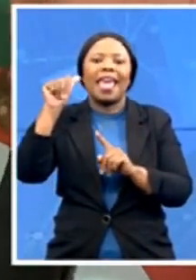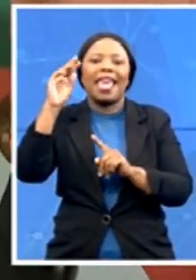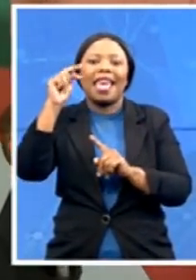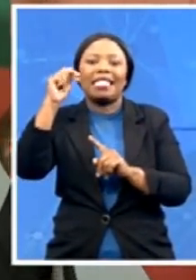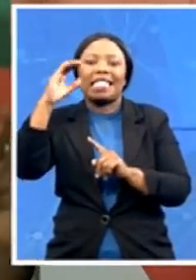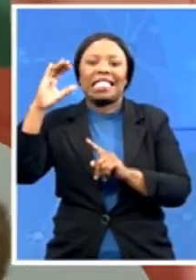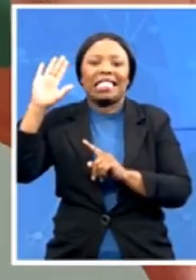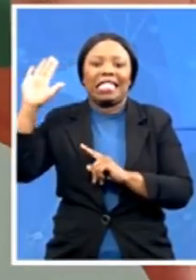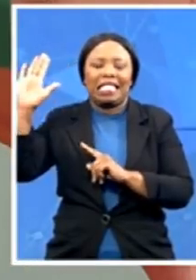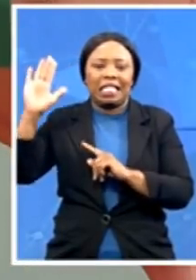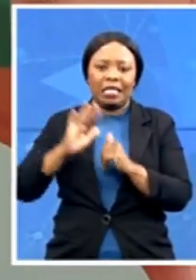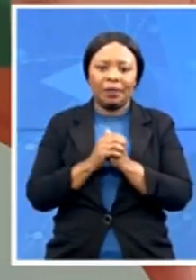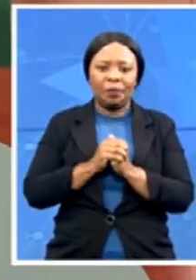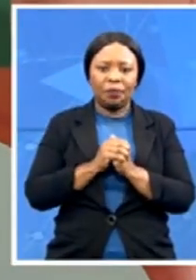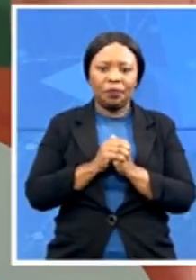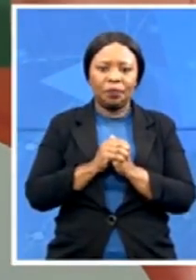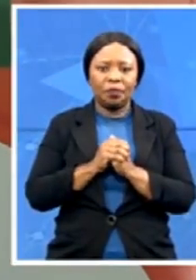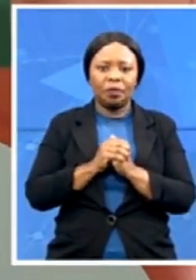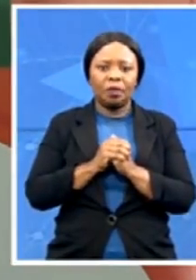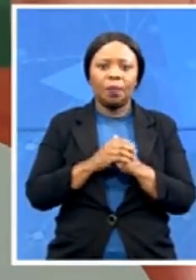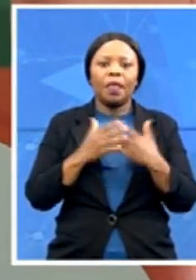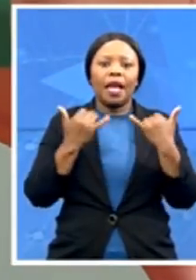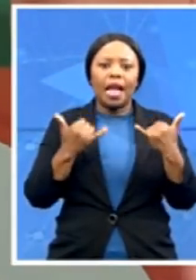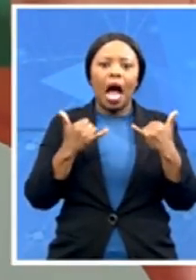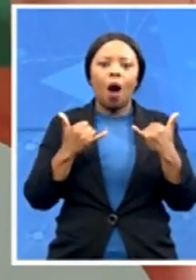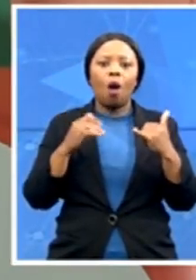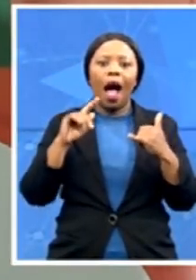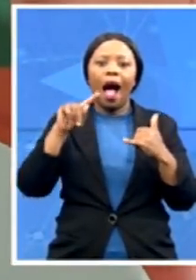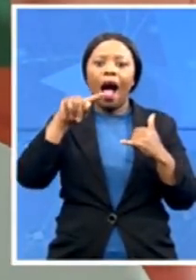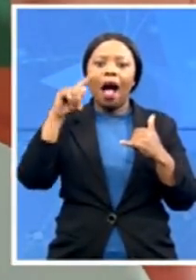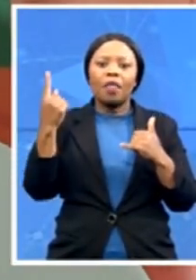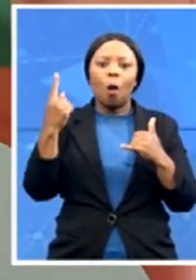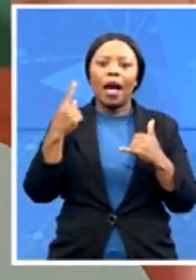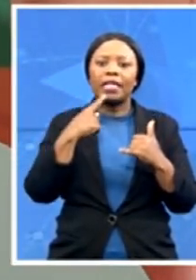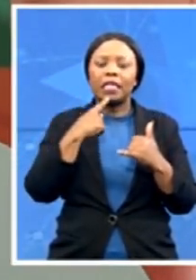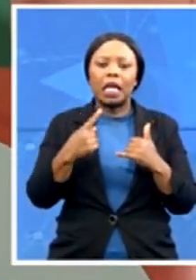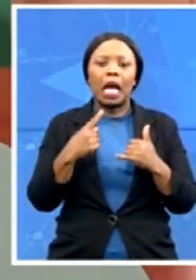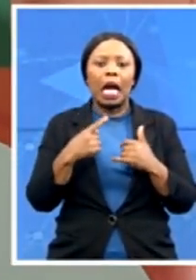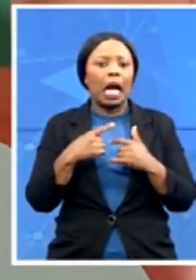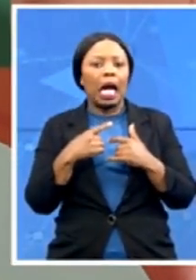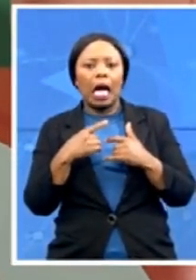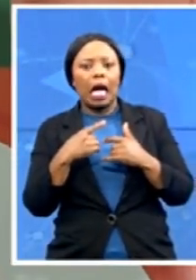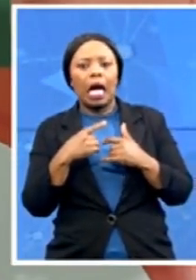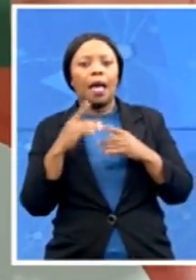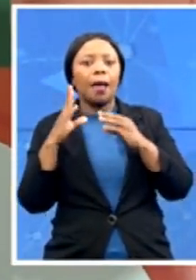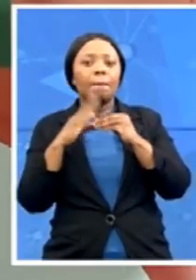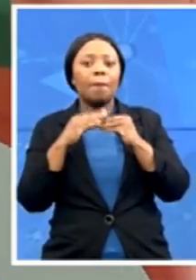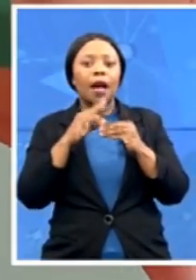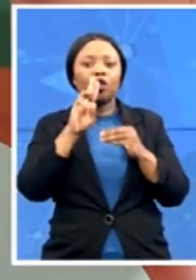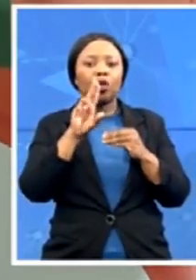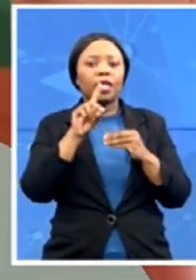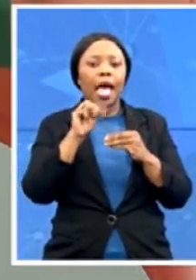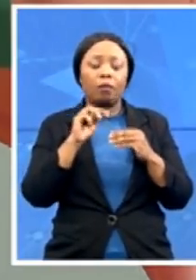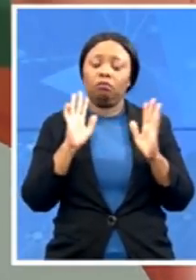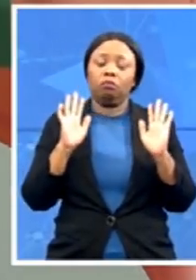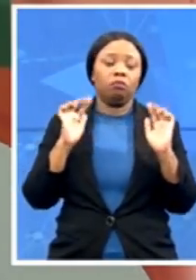Ngoku enyicala licela iUDM malincedise councilini that members zeUDM no asingeni asinthembanga nonke